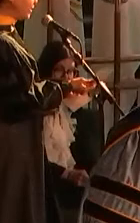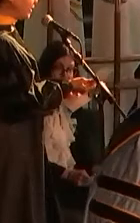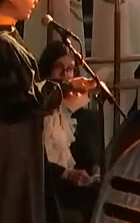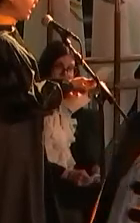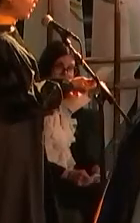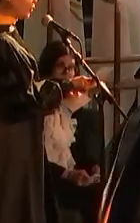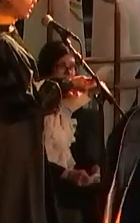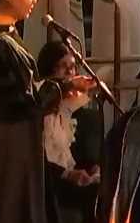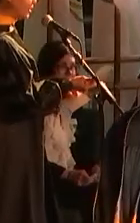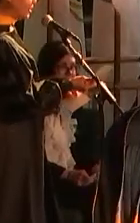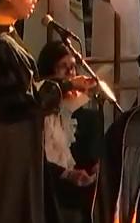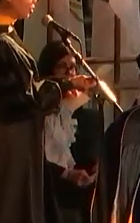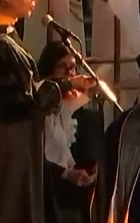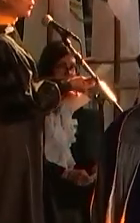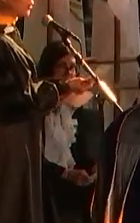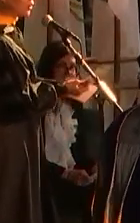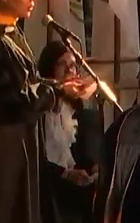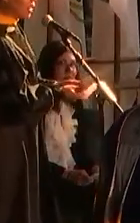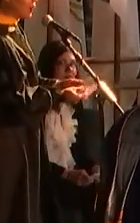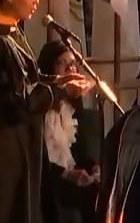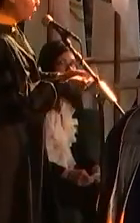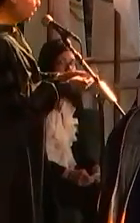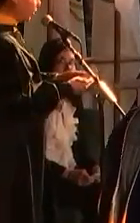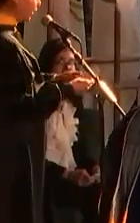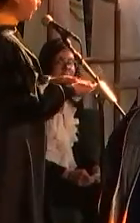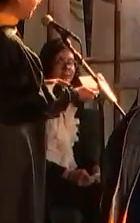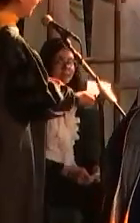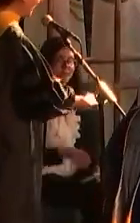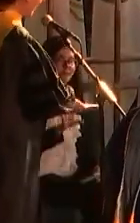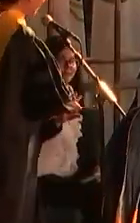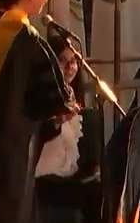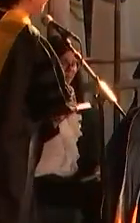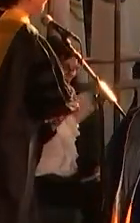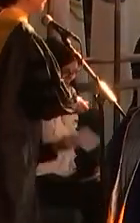Joelle S. Eckerson, summa cum laude.